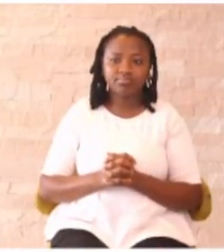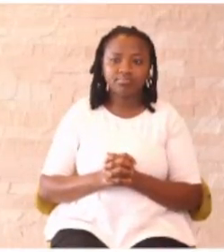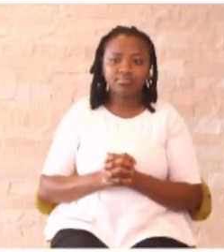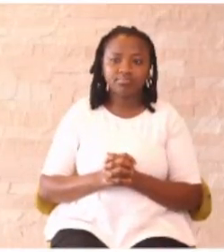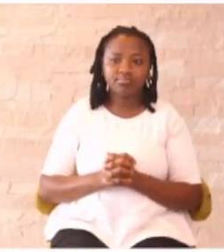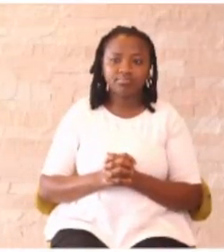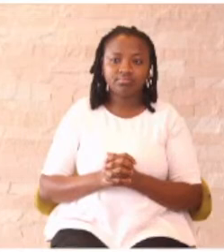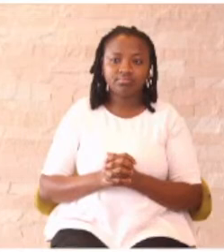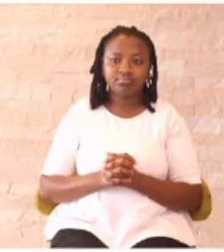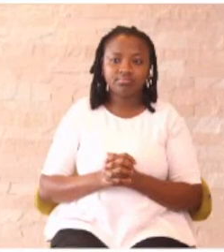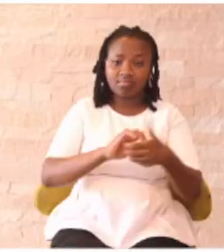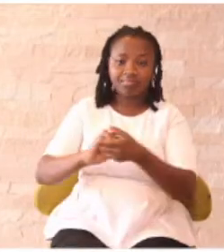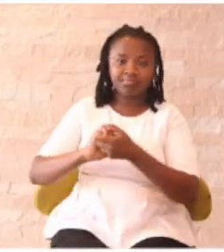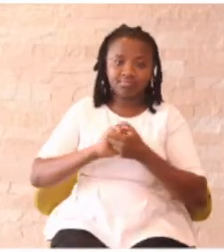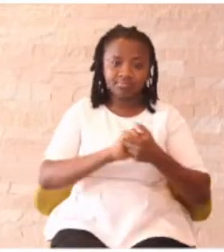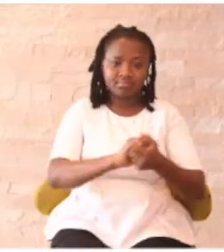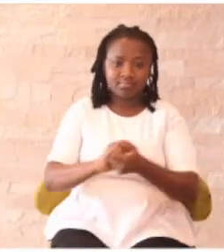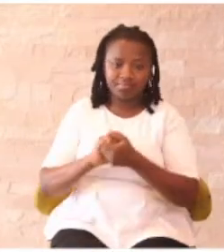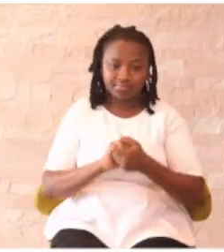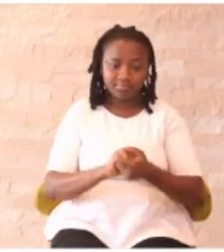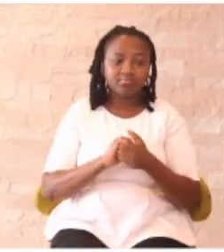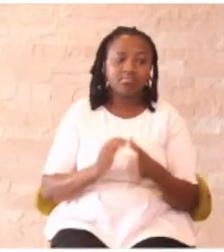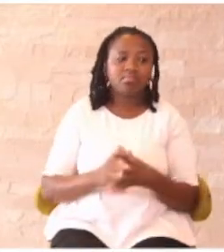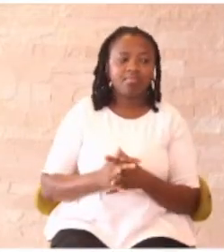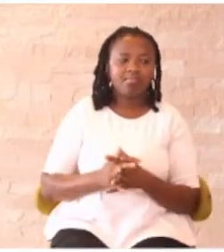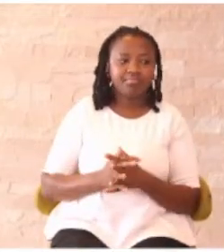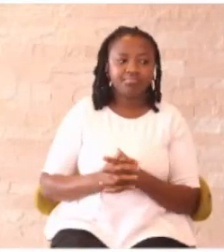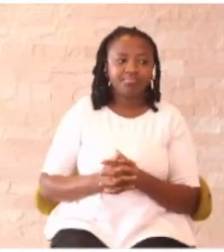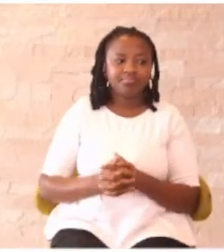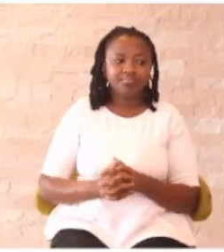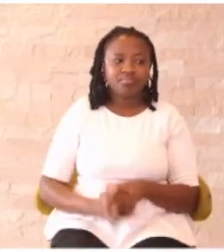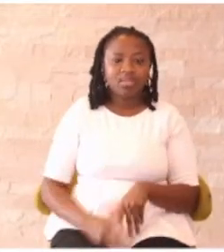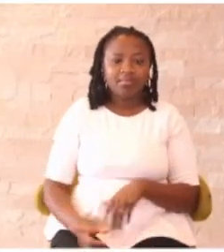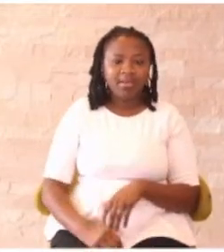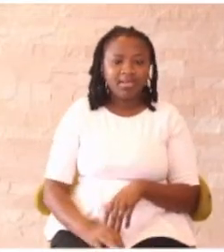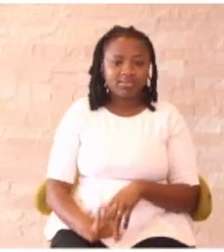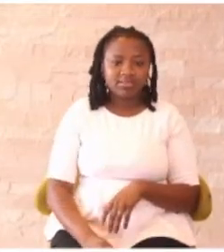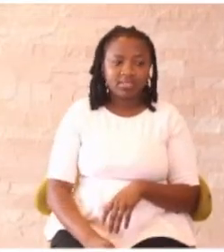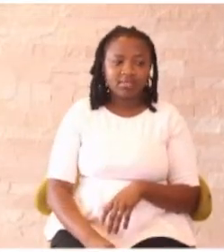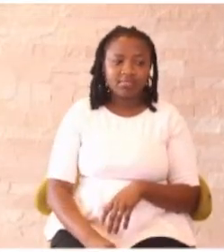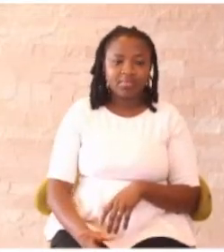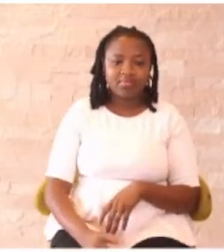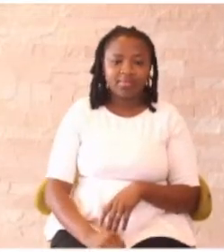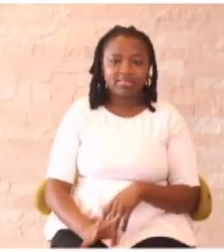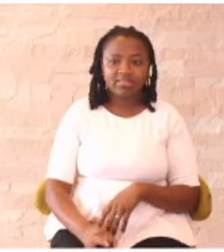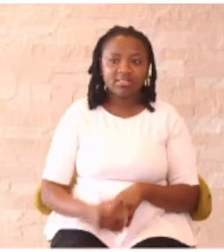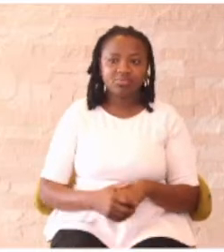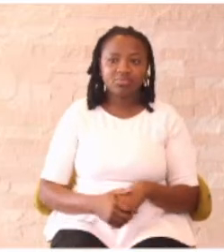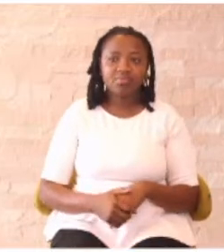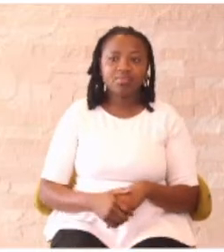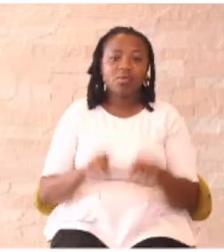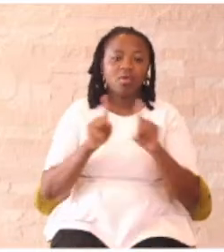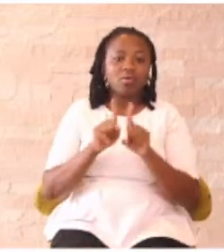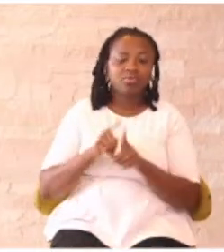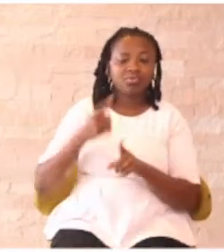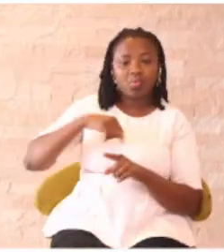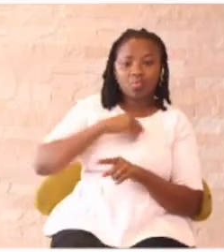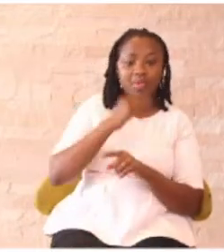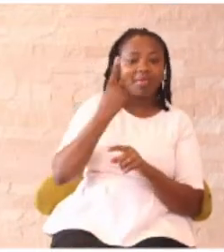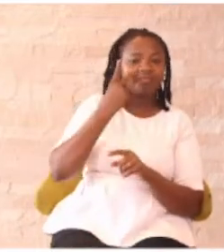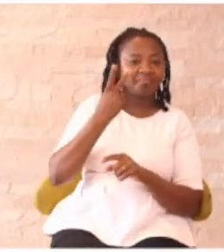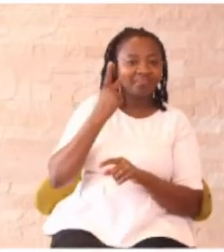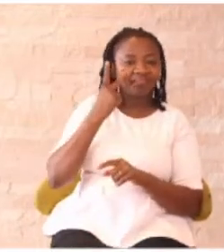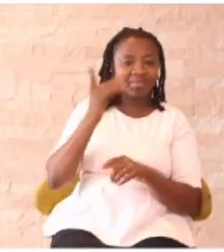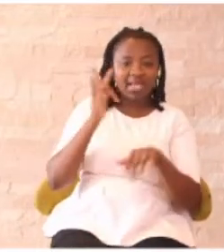Media engagement, we have seen increased gender-sensitive